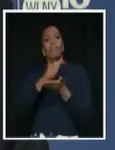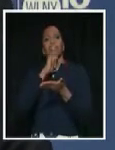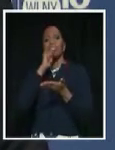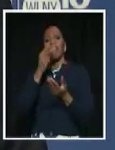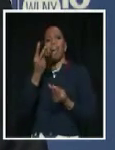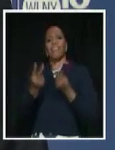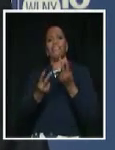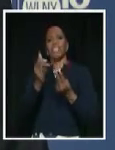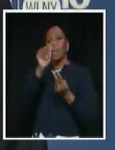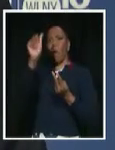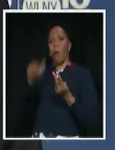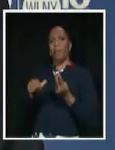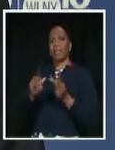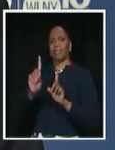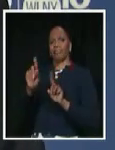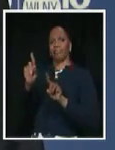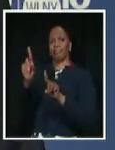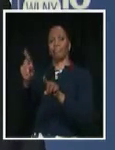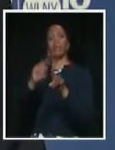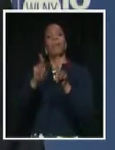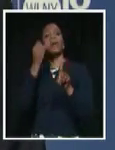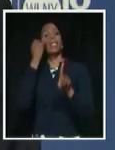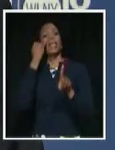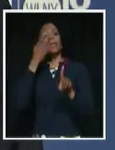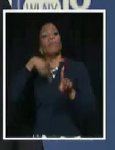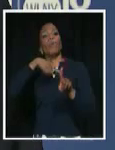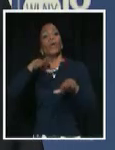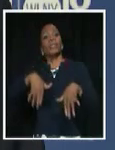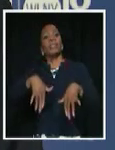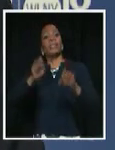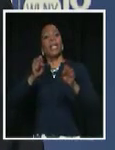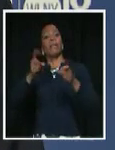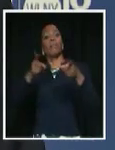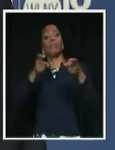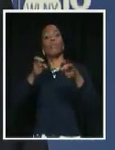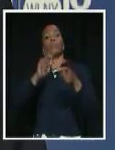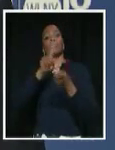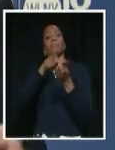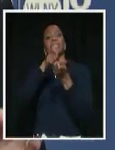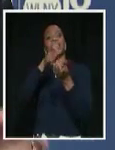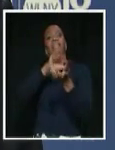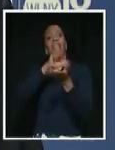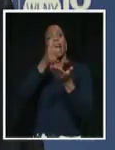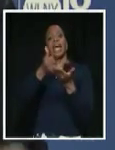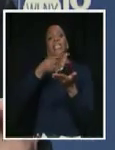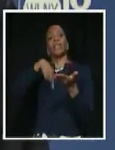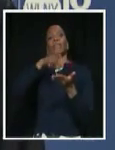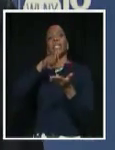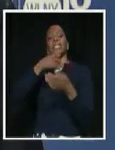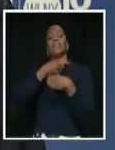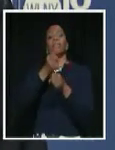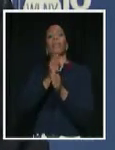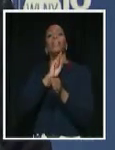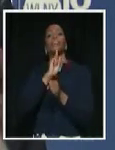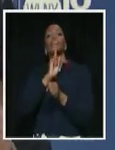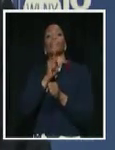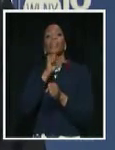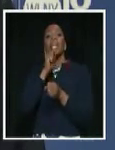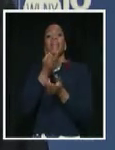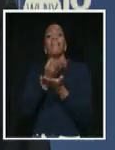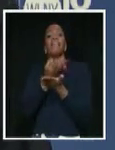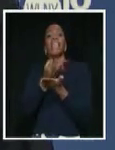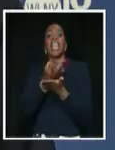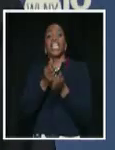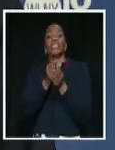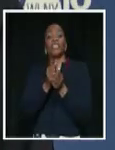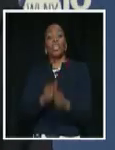if we're going to take control of certain assets, we have to make sure that we don't end up financially losing in the bargain. We're going to go